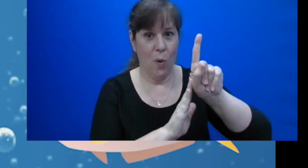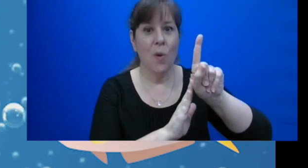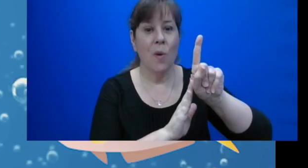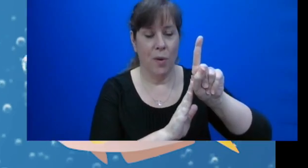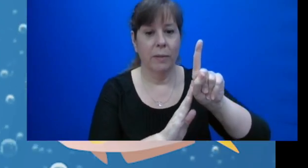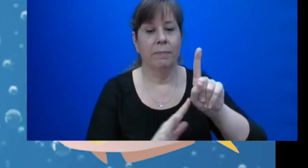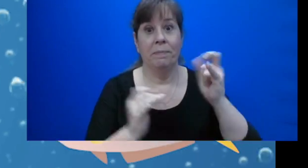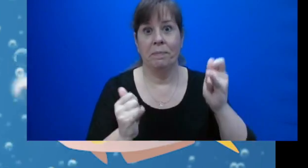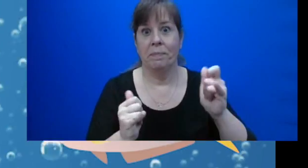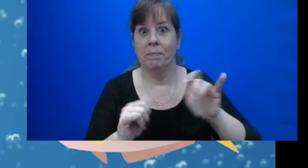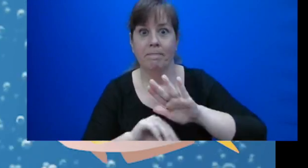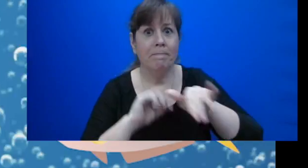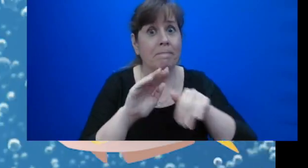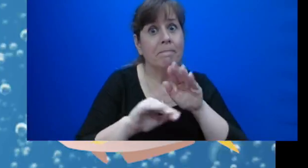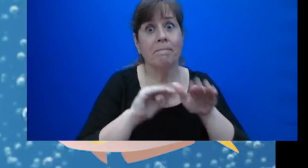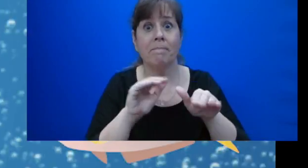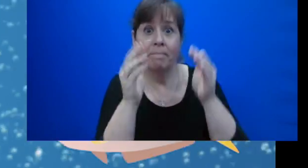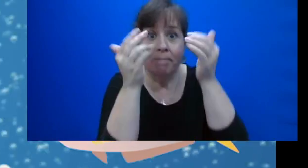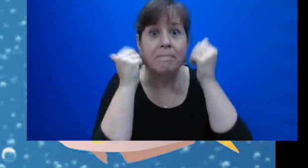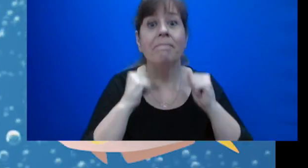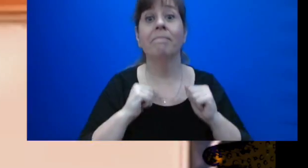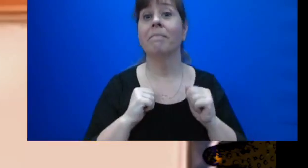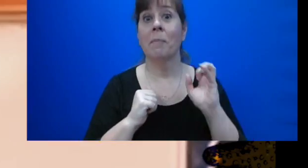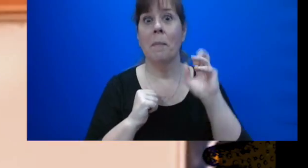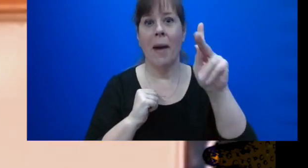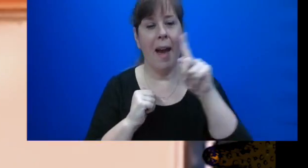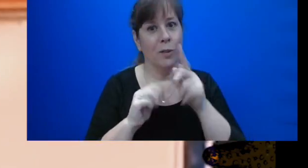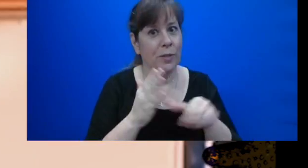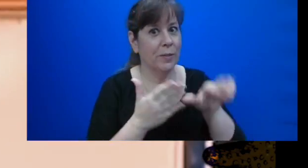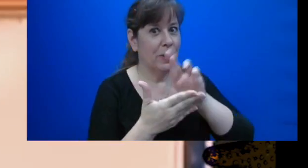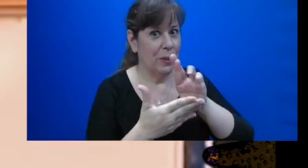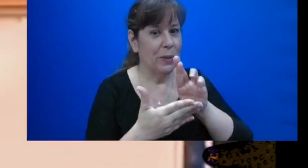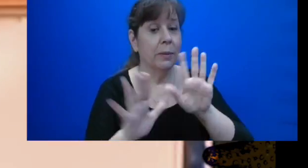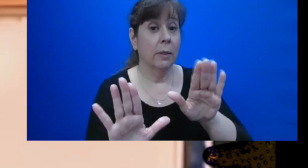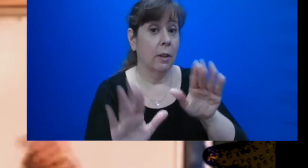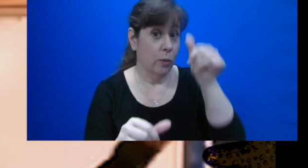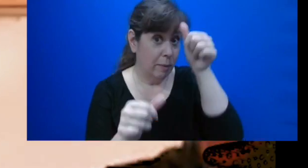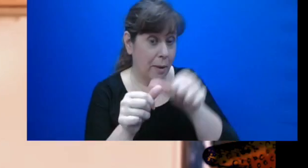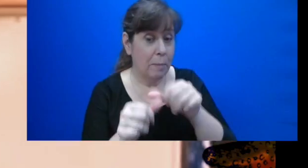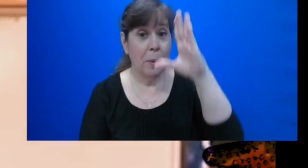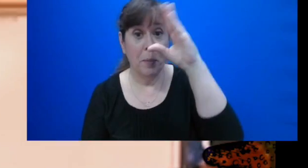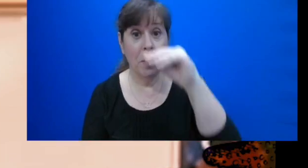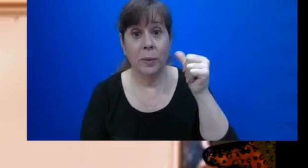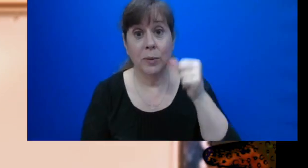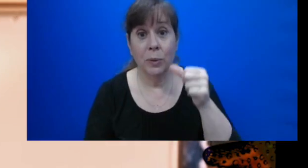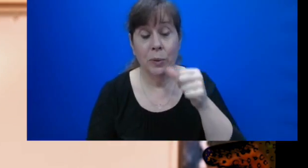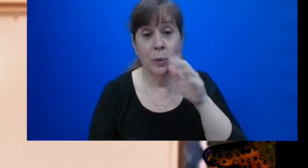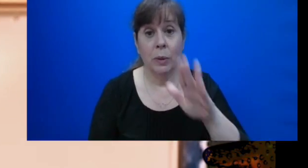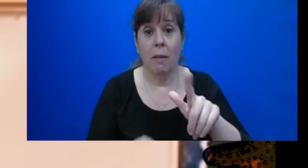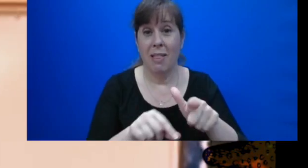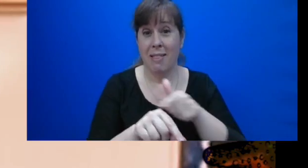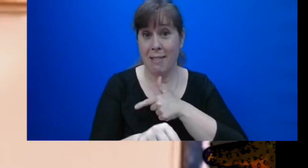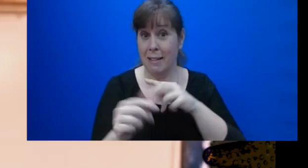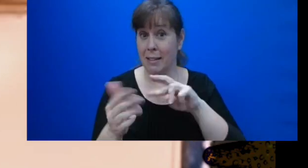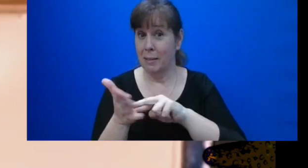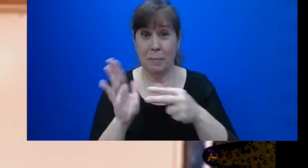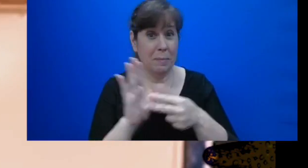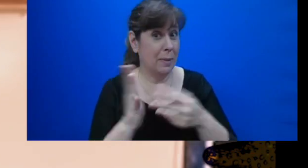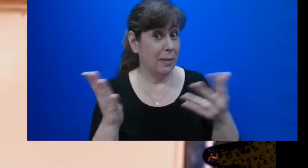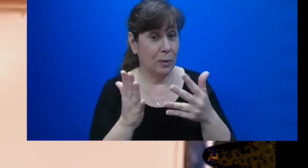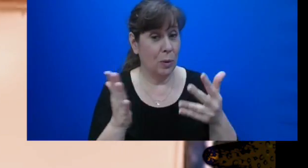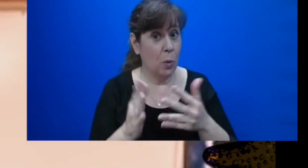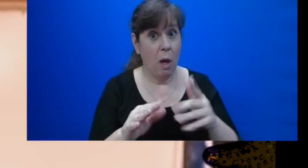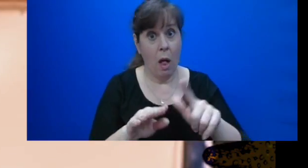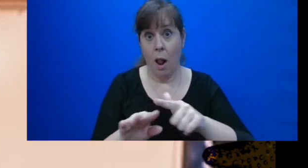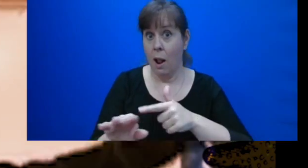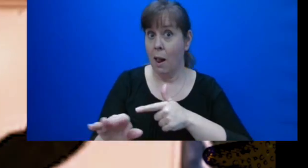to the surface and review what we learned. Remember, boys and girls, length is the measurement of how long something